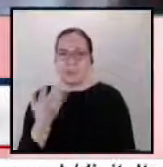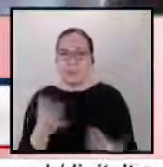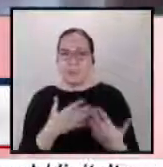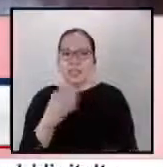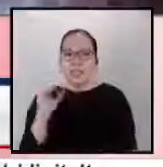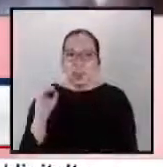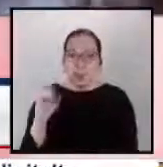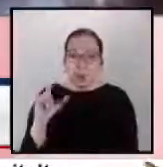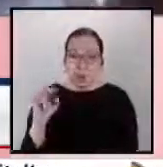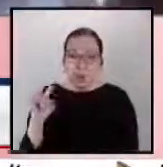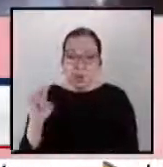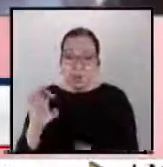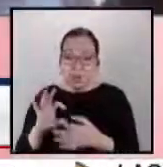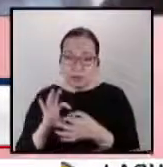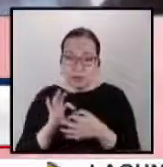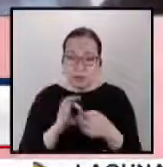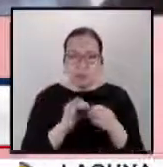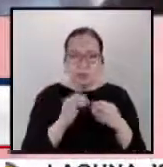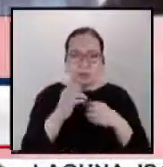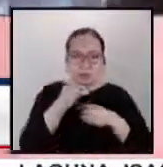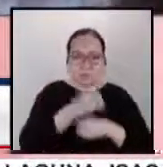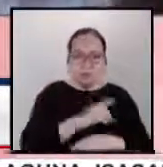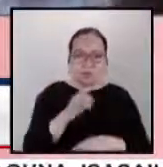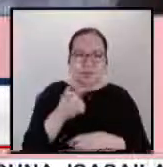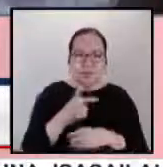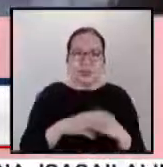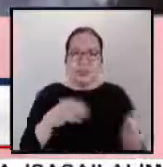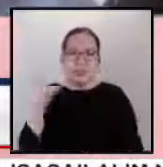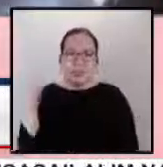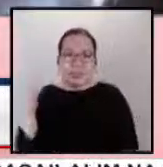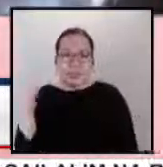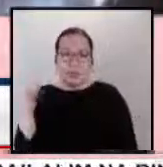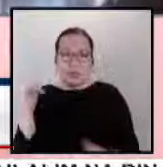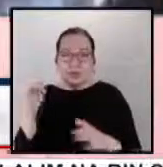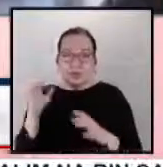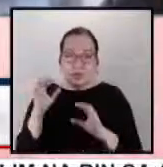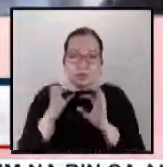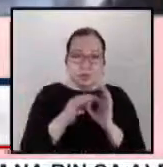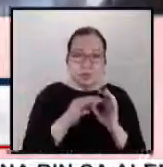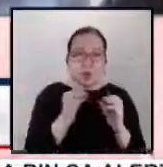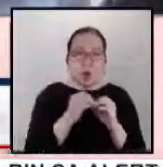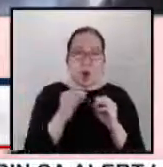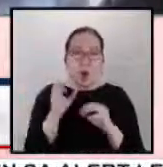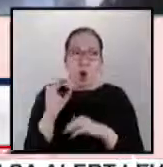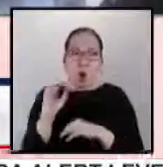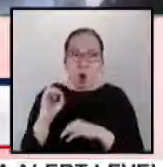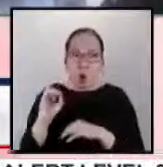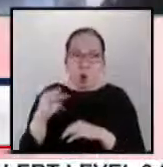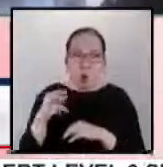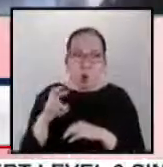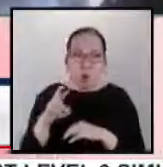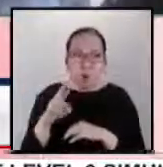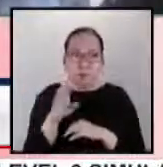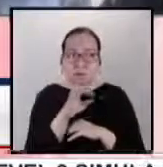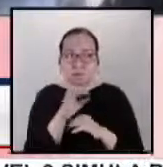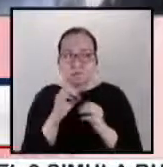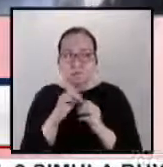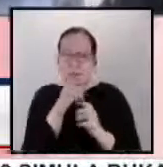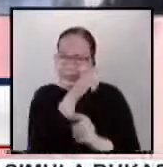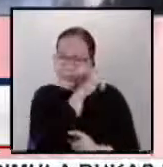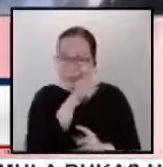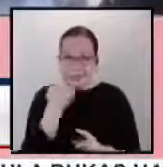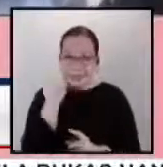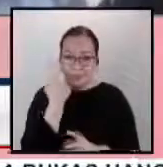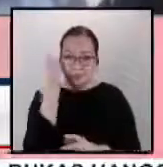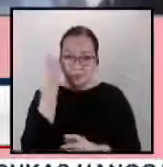it becomes darker, and the yellow becomes dark oak. So that would be the color of the 2022,